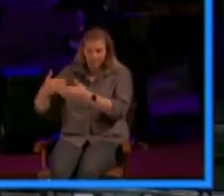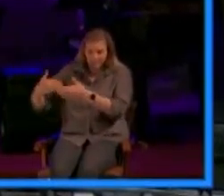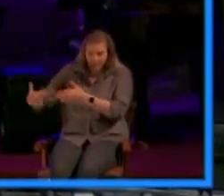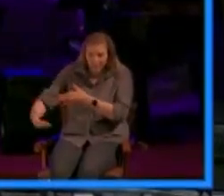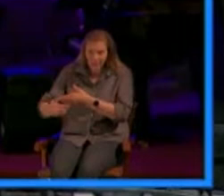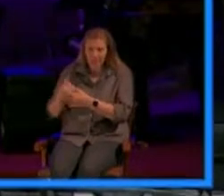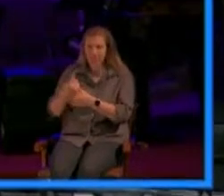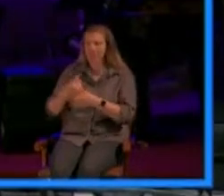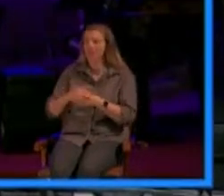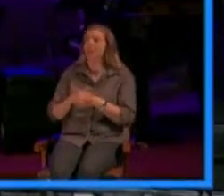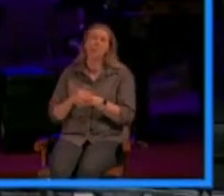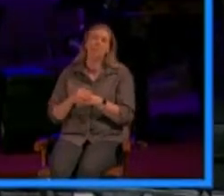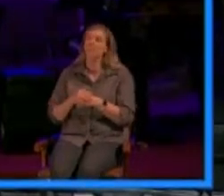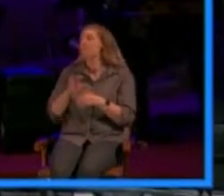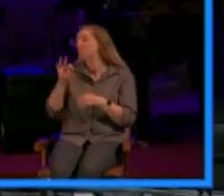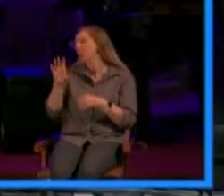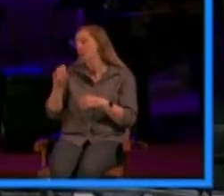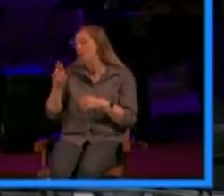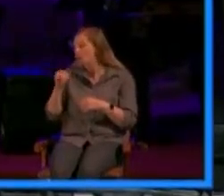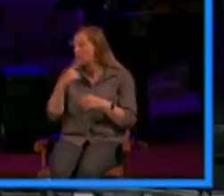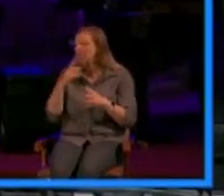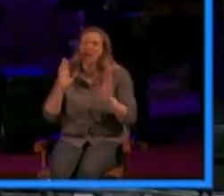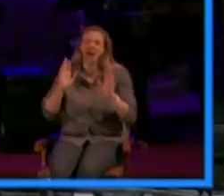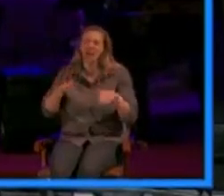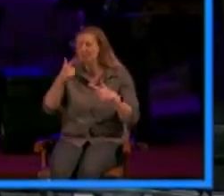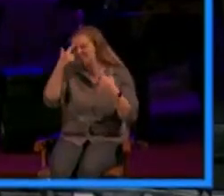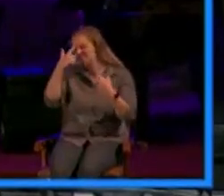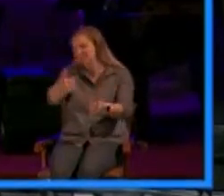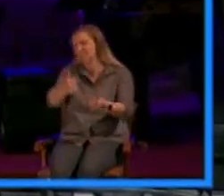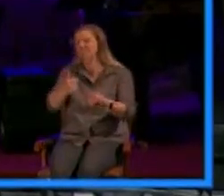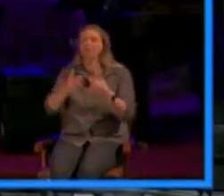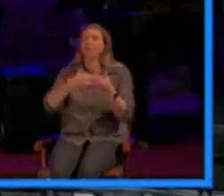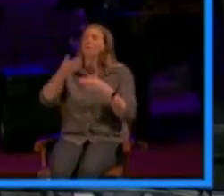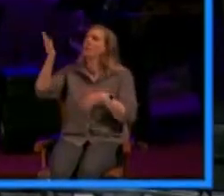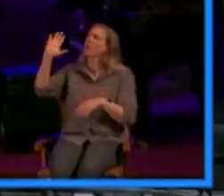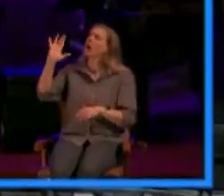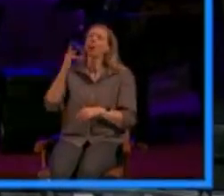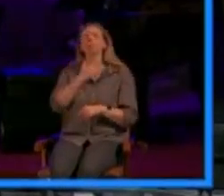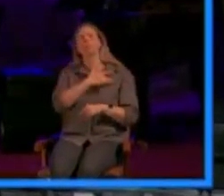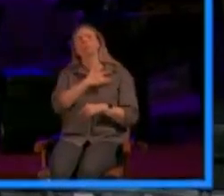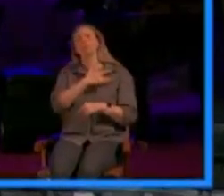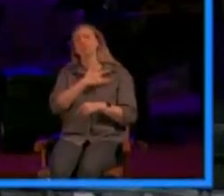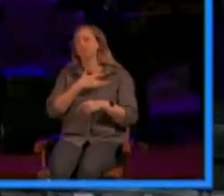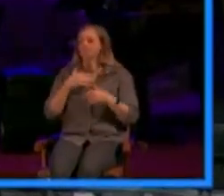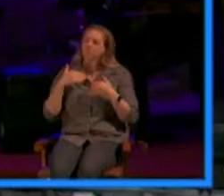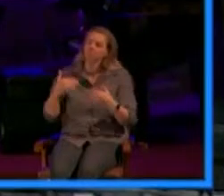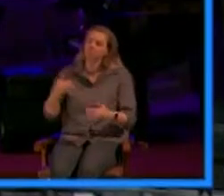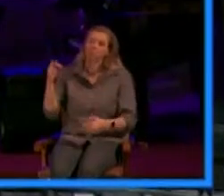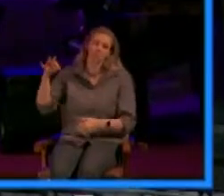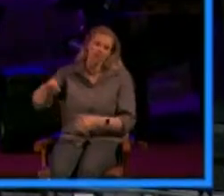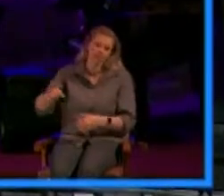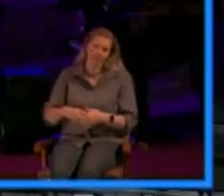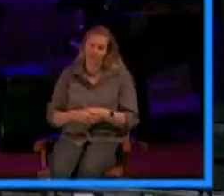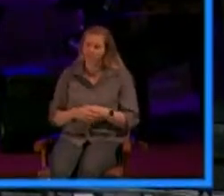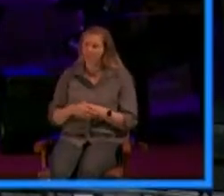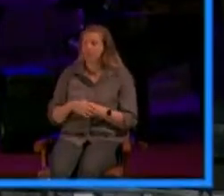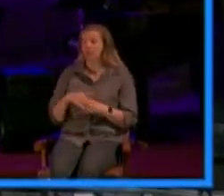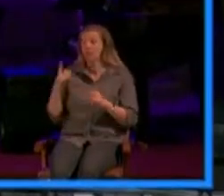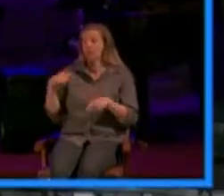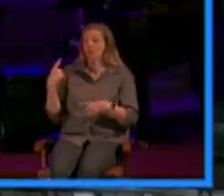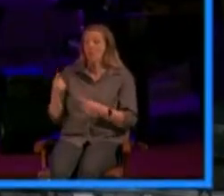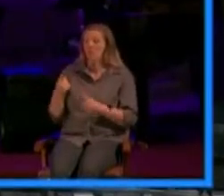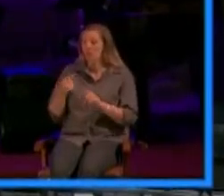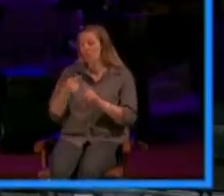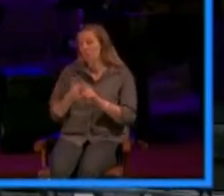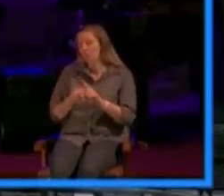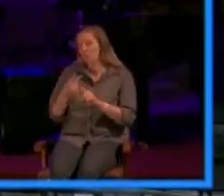just preach what God has put on your heart. And so for some really months, not just weeks now, God